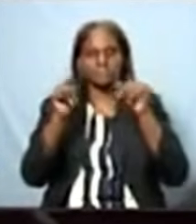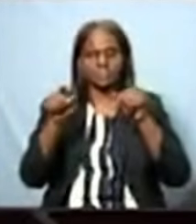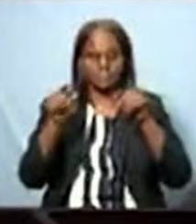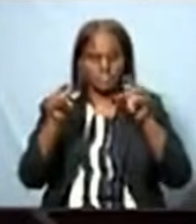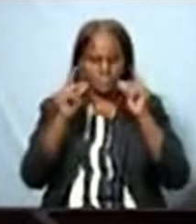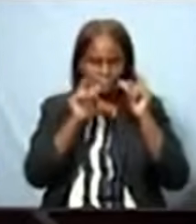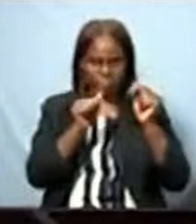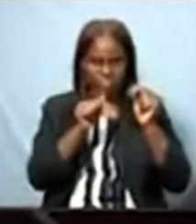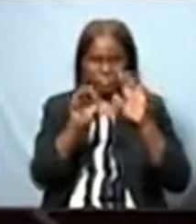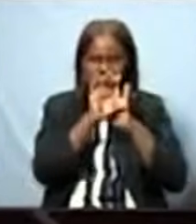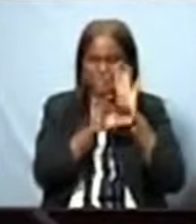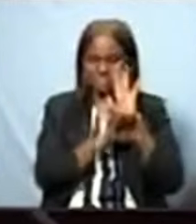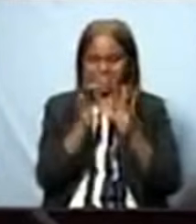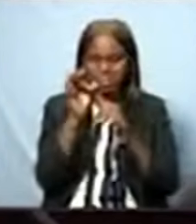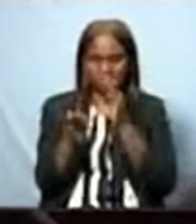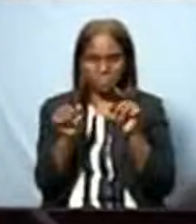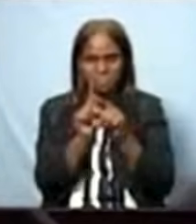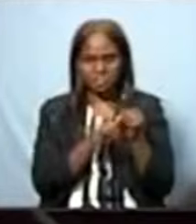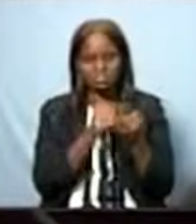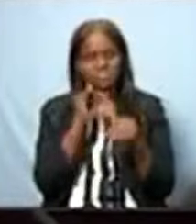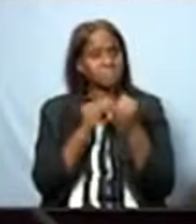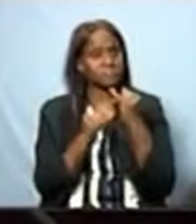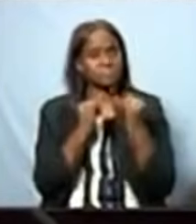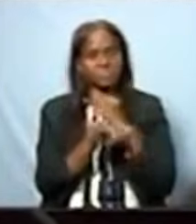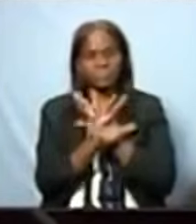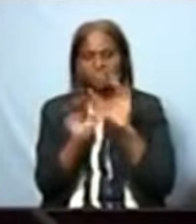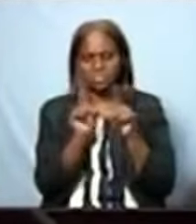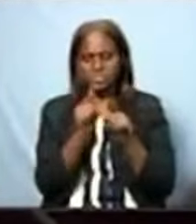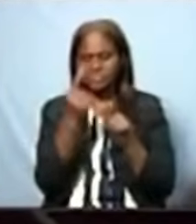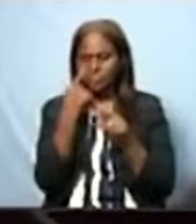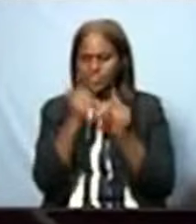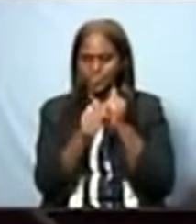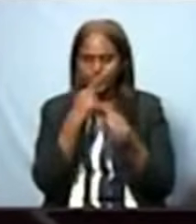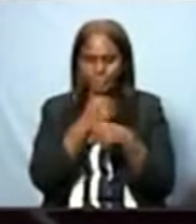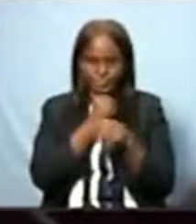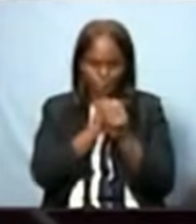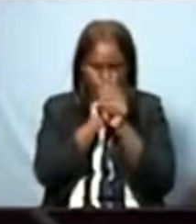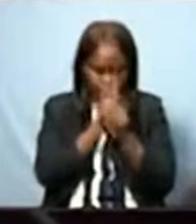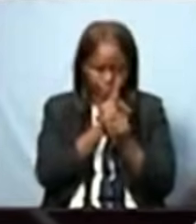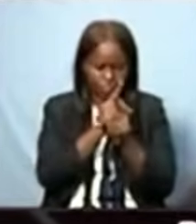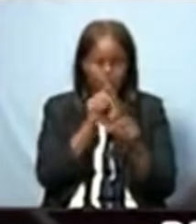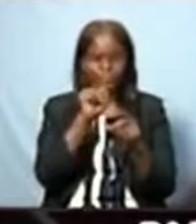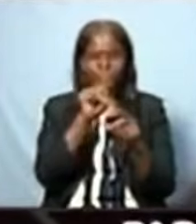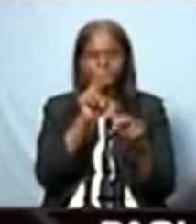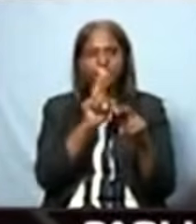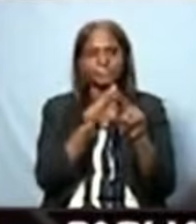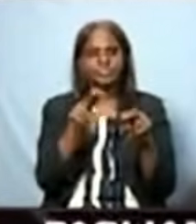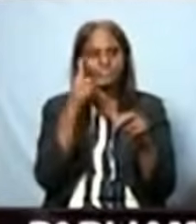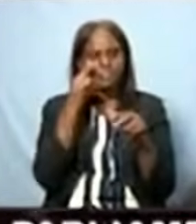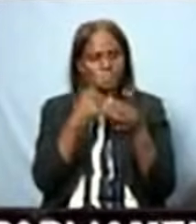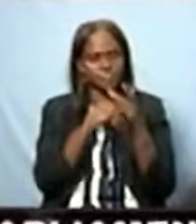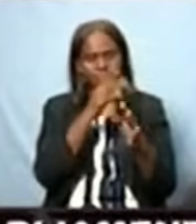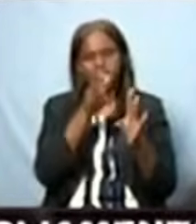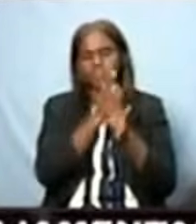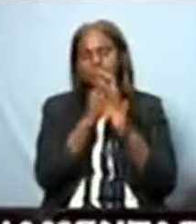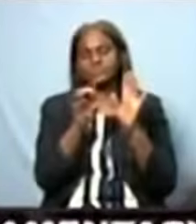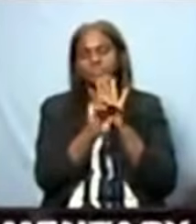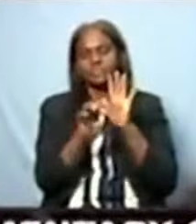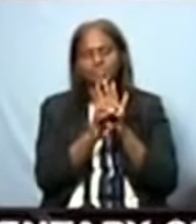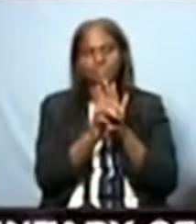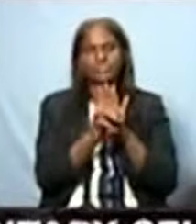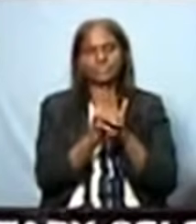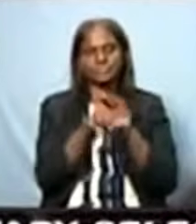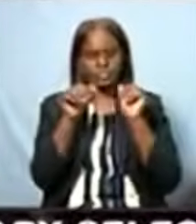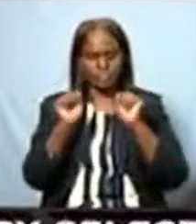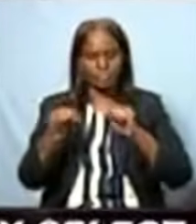petition reaches the Constitutional Court, it is final, and it's the one which makes a decision. Mr. Chairperson, for reference, you